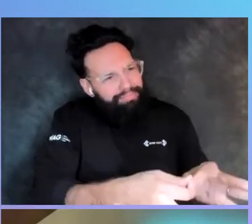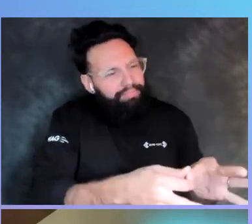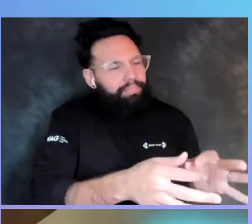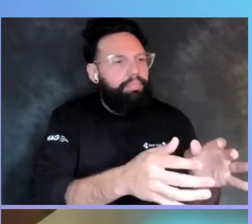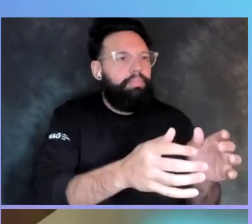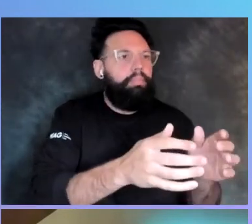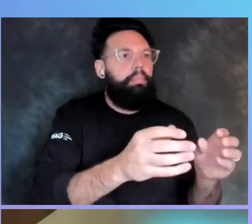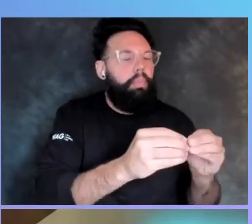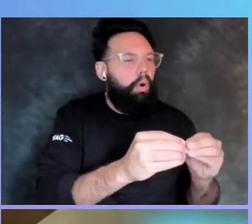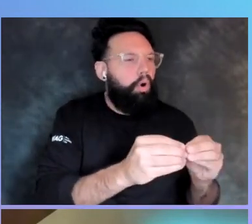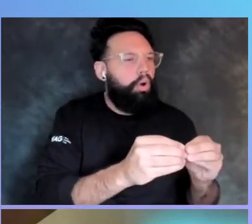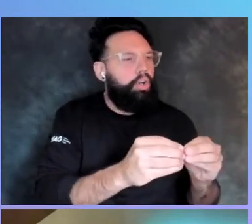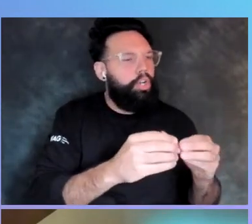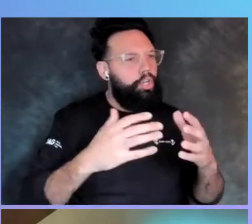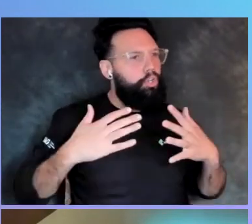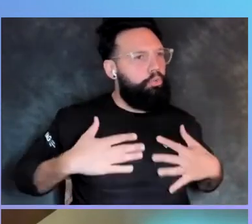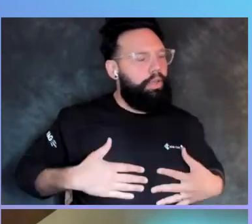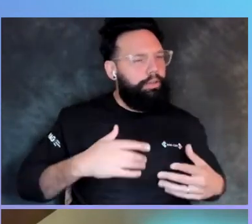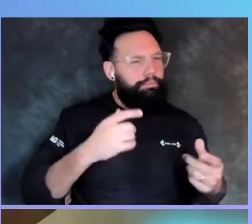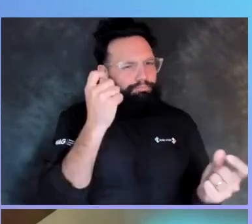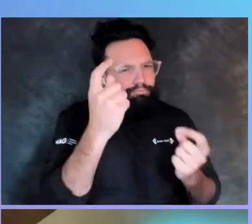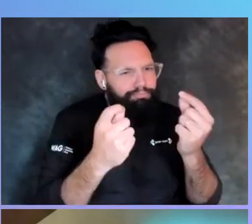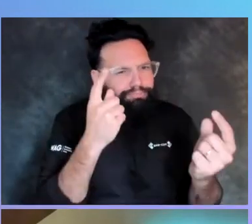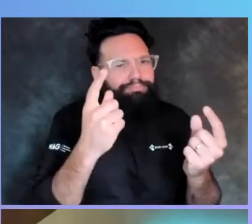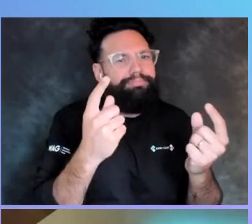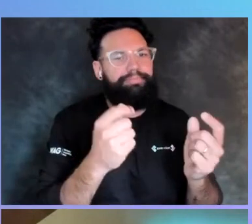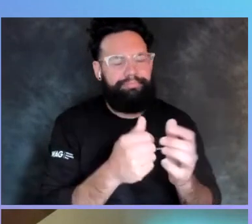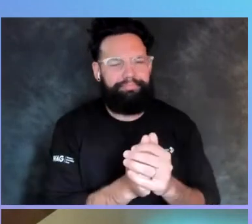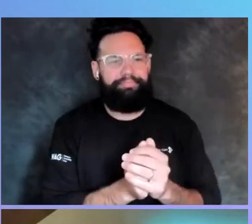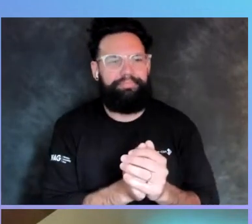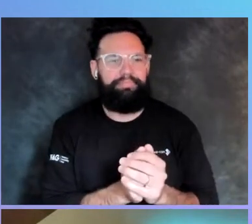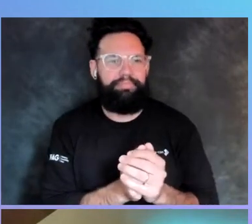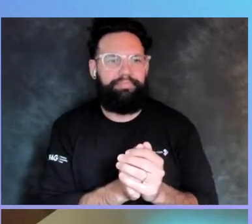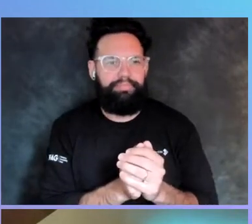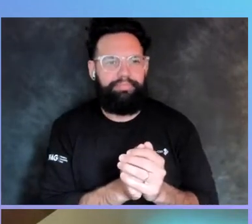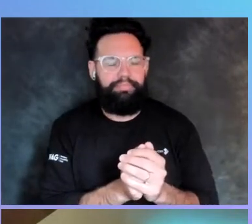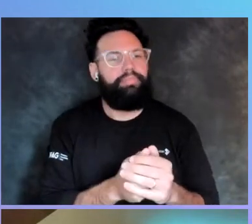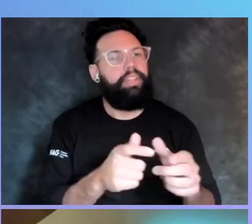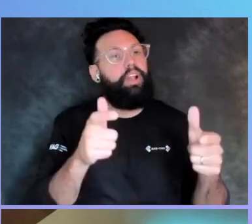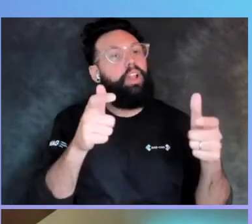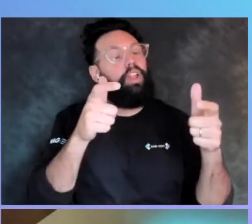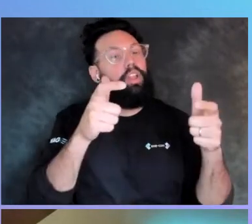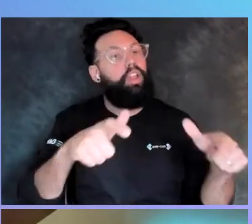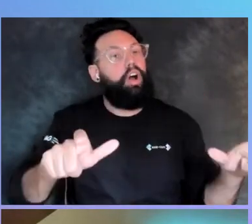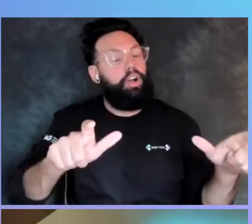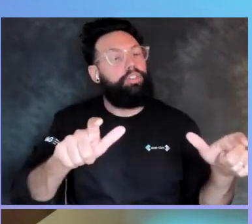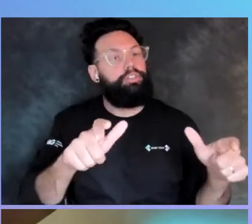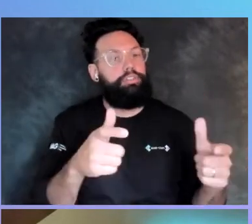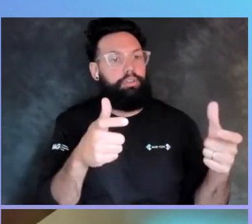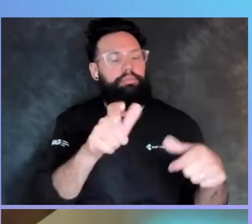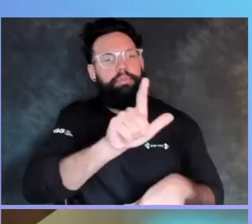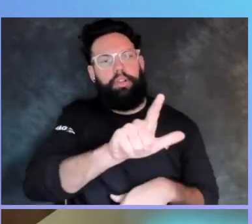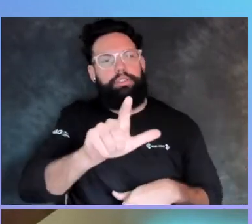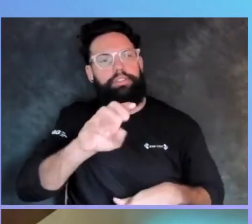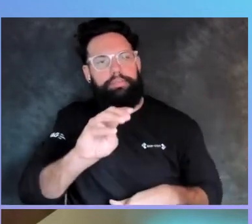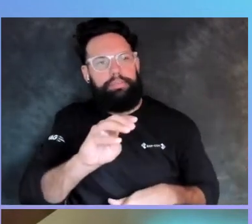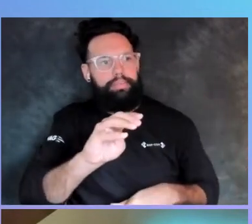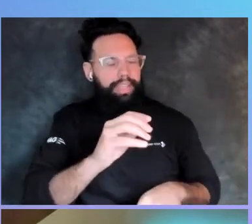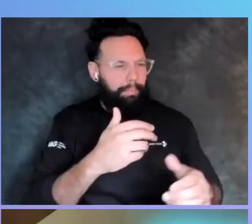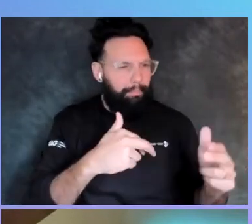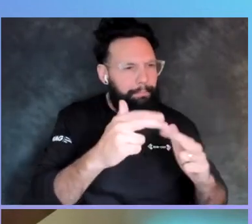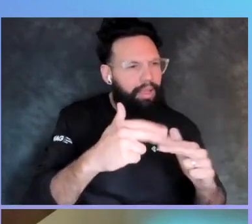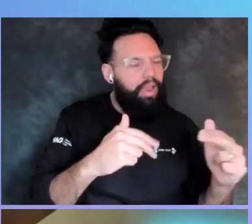they are at, instead of the other way around. Large language models unlock the ability to build complicated systems,